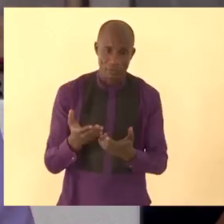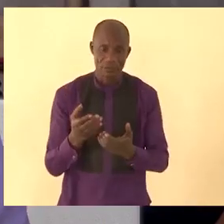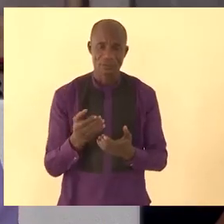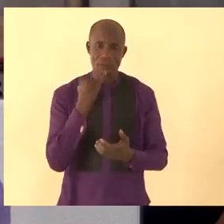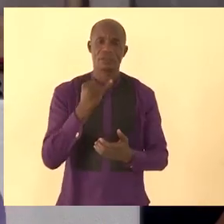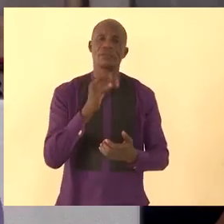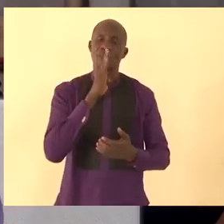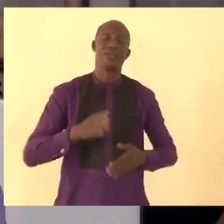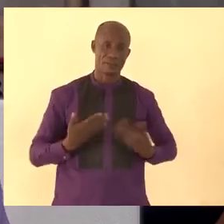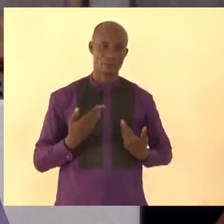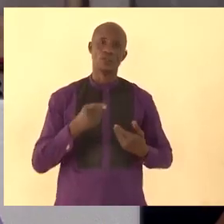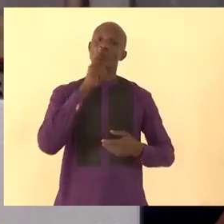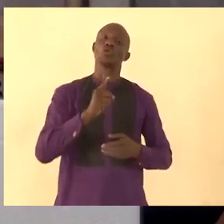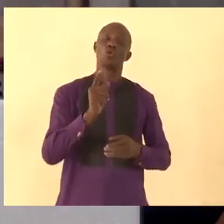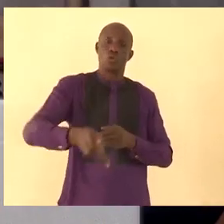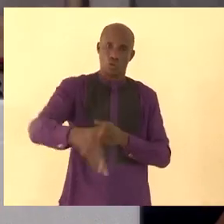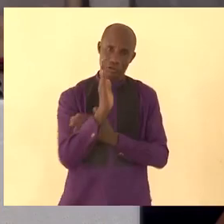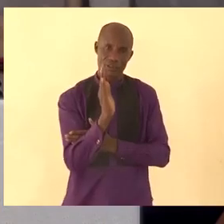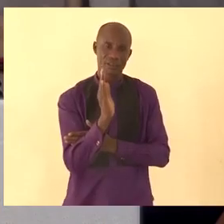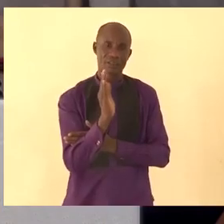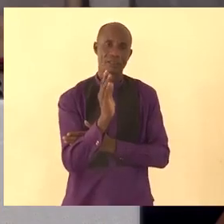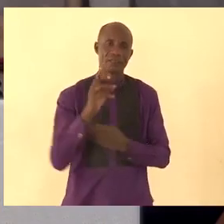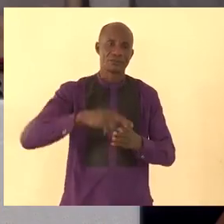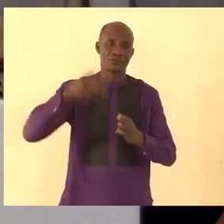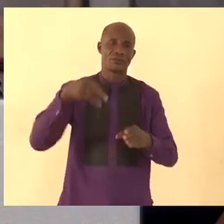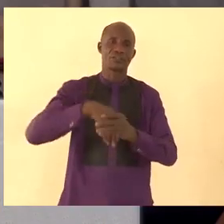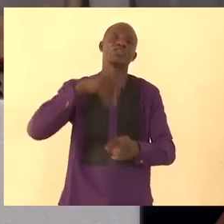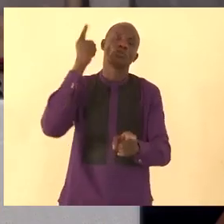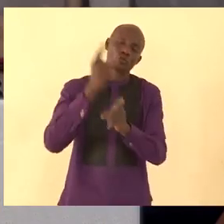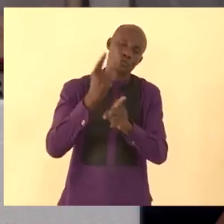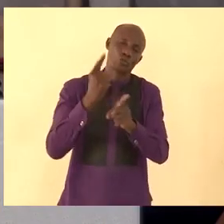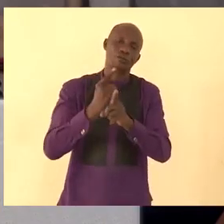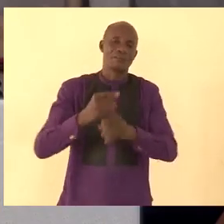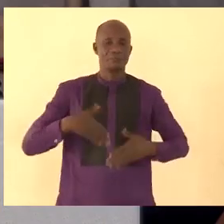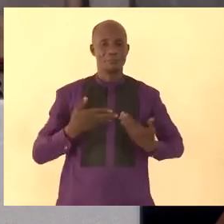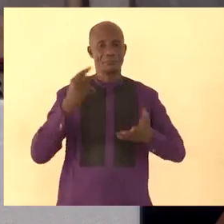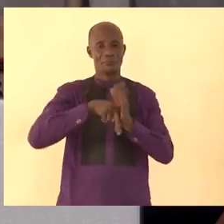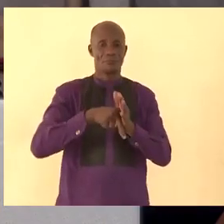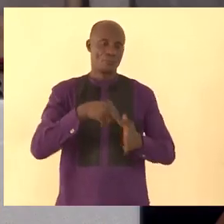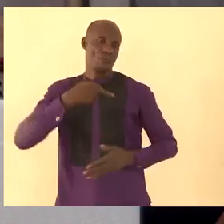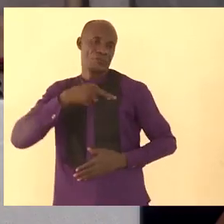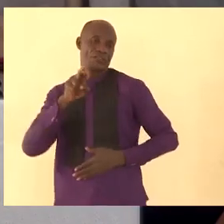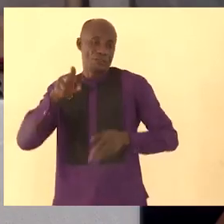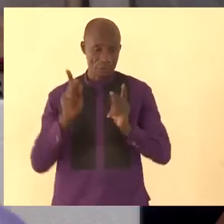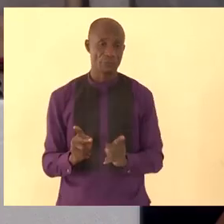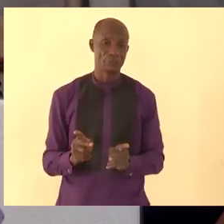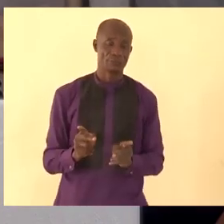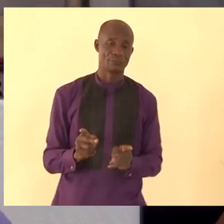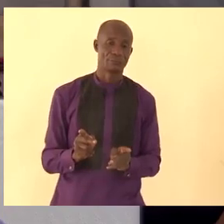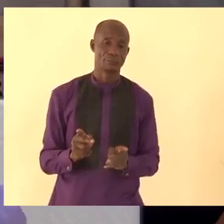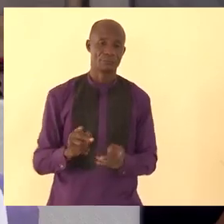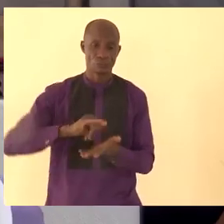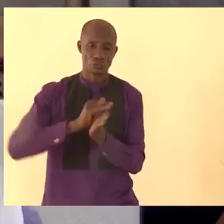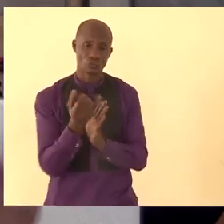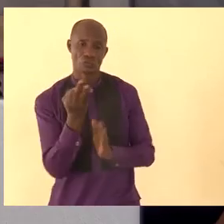we be happy. True godliness results in authentic happiness. Religious people, those of us